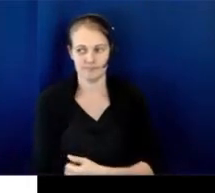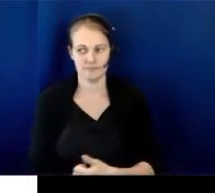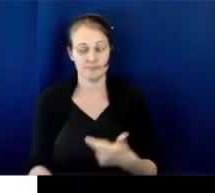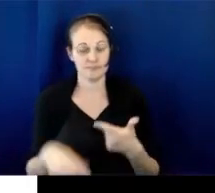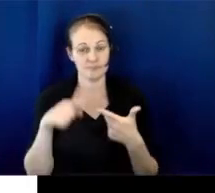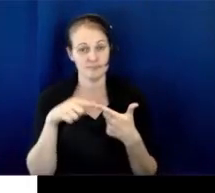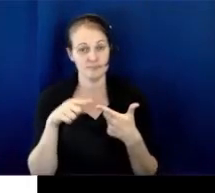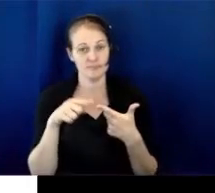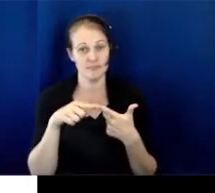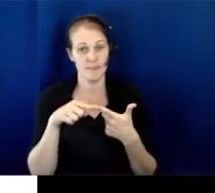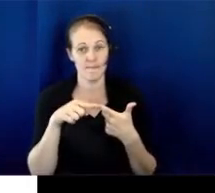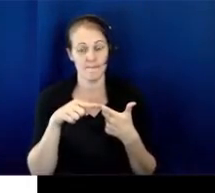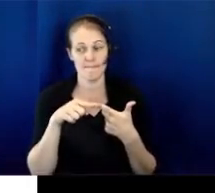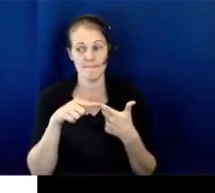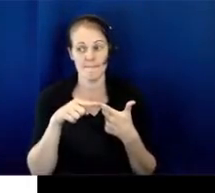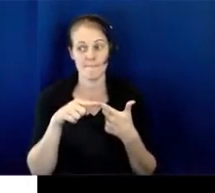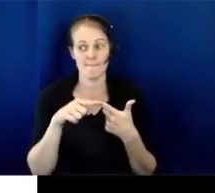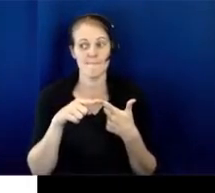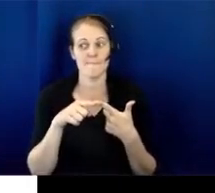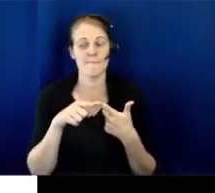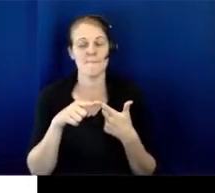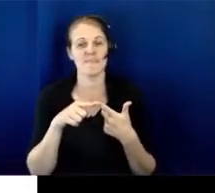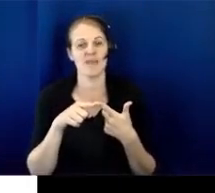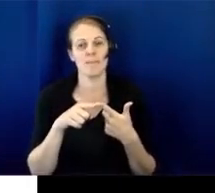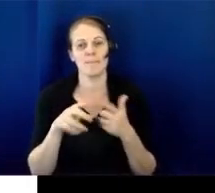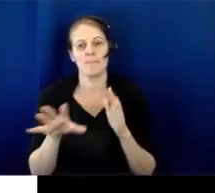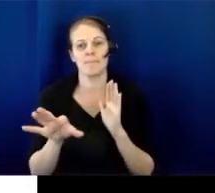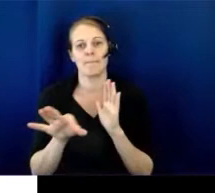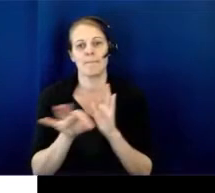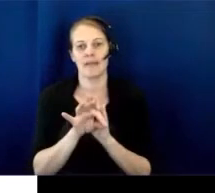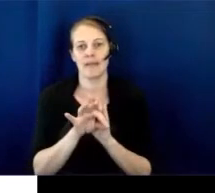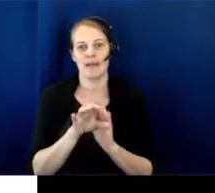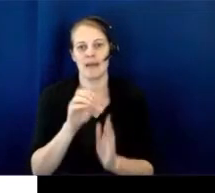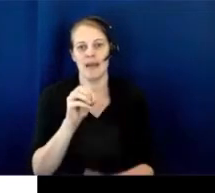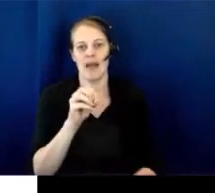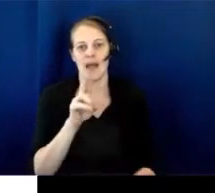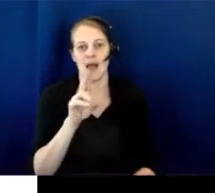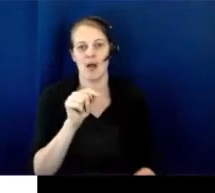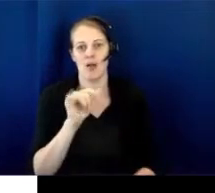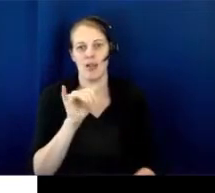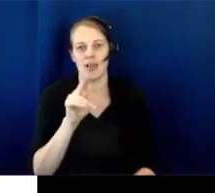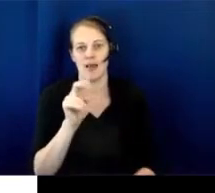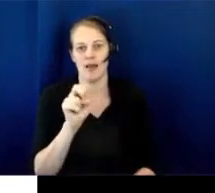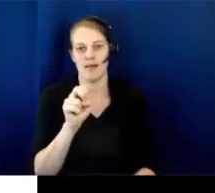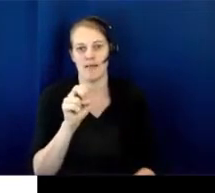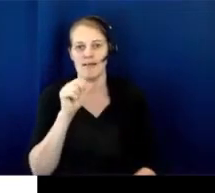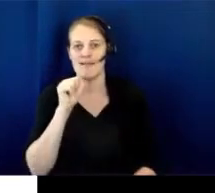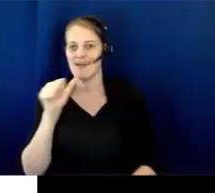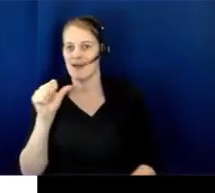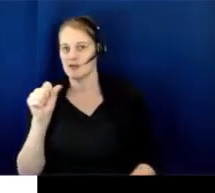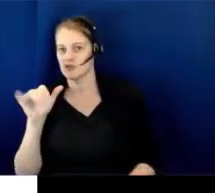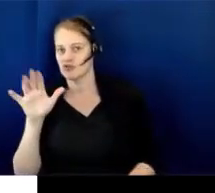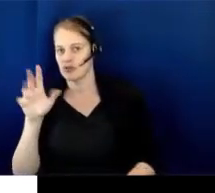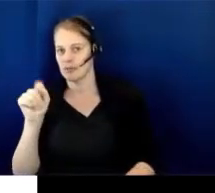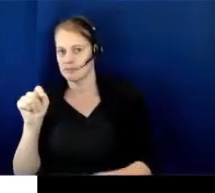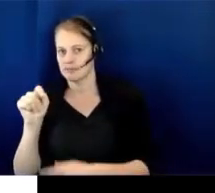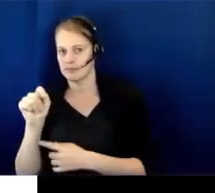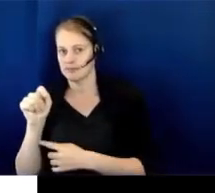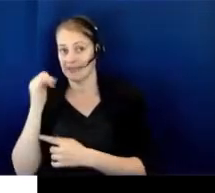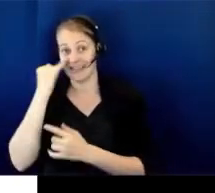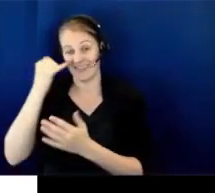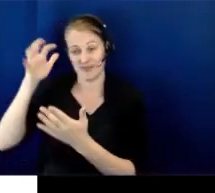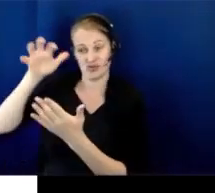Another thing is to choose an outline over a script. When you have a script, you sound